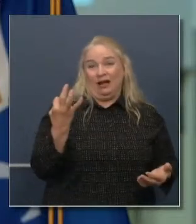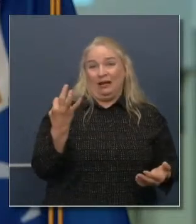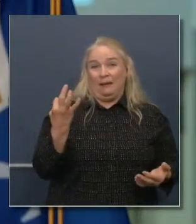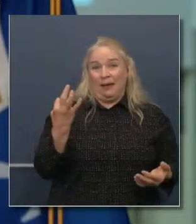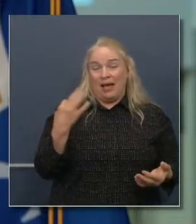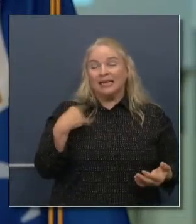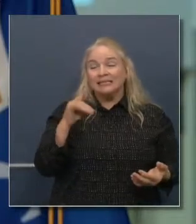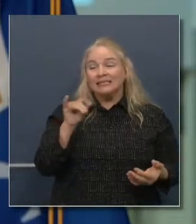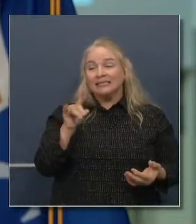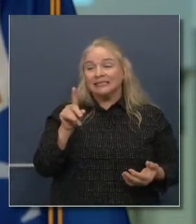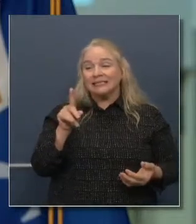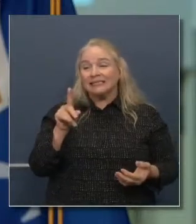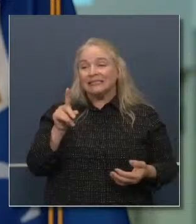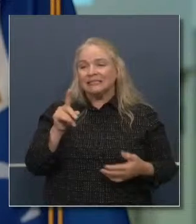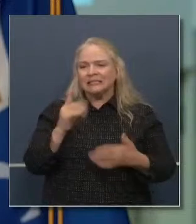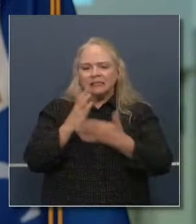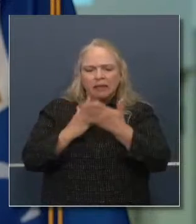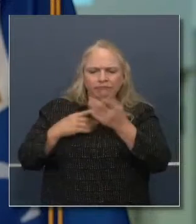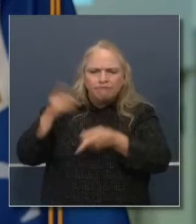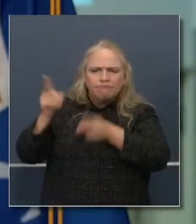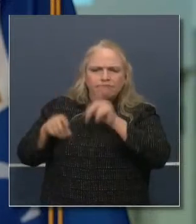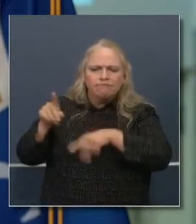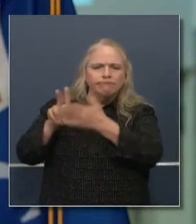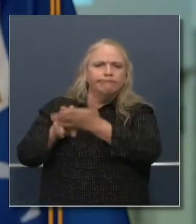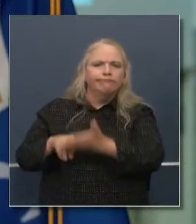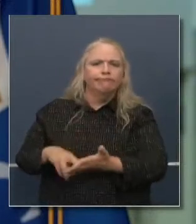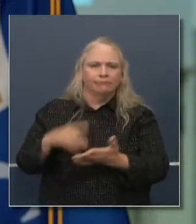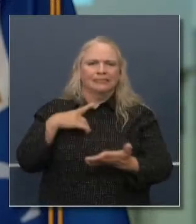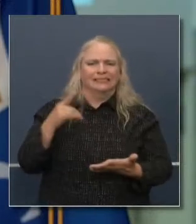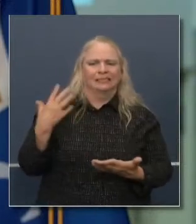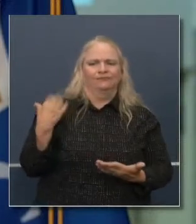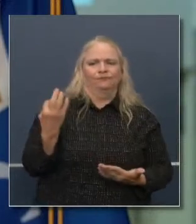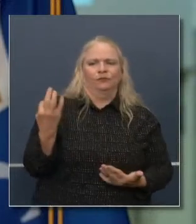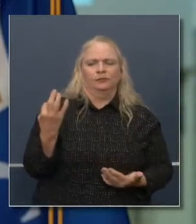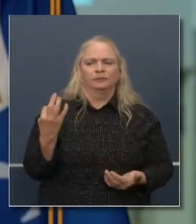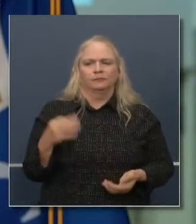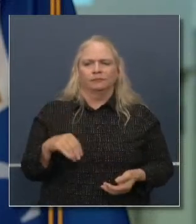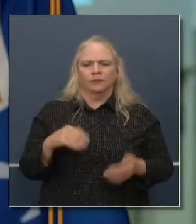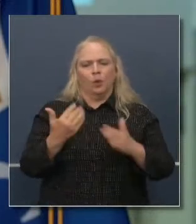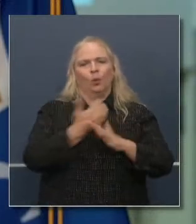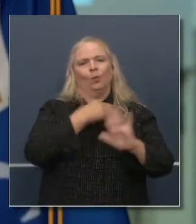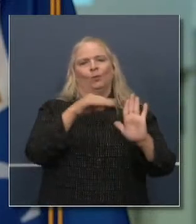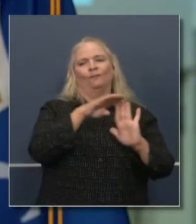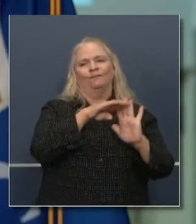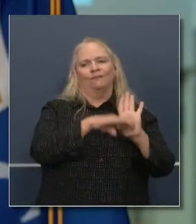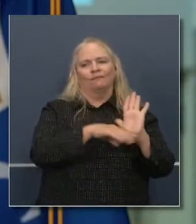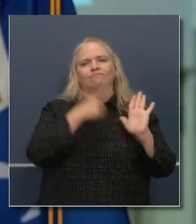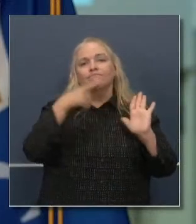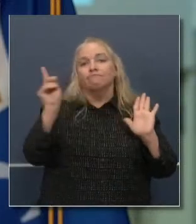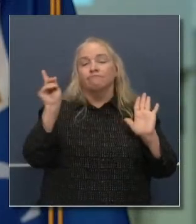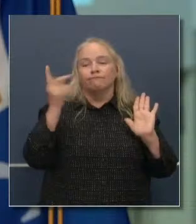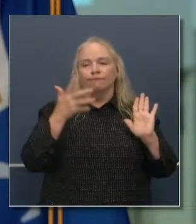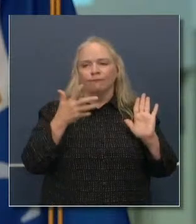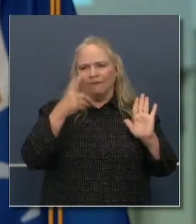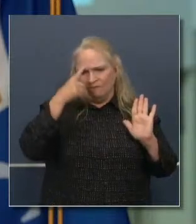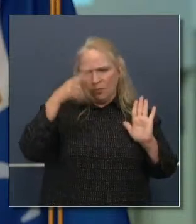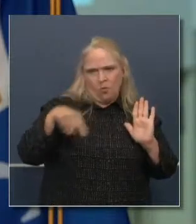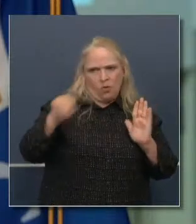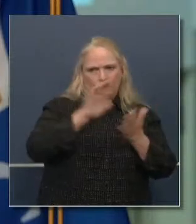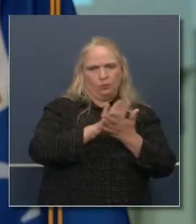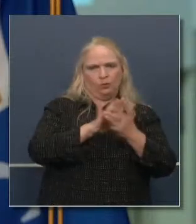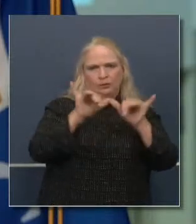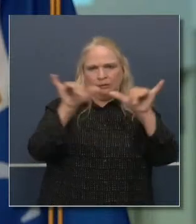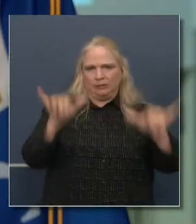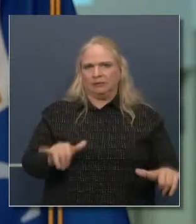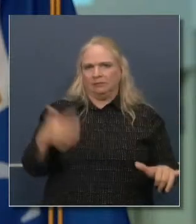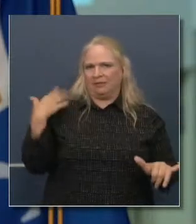guidance that's being socialized. In so respect, please, that it's currently being socialized within the system over the weekend